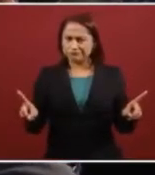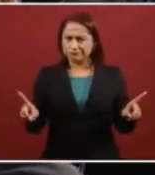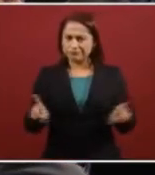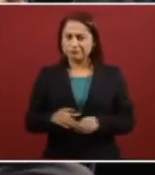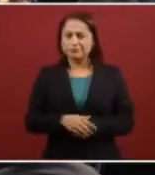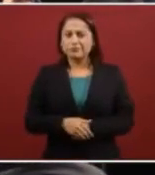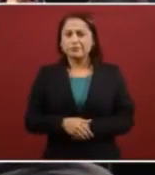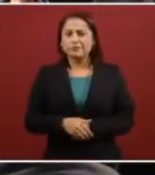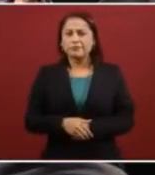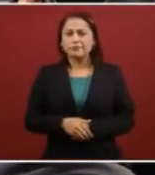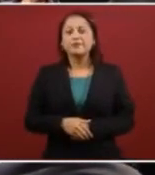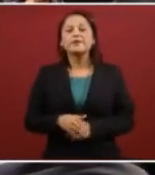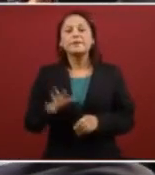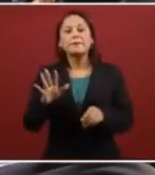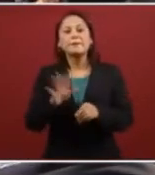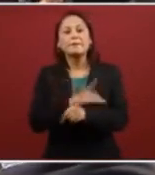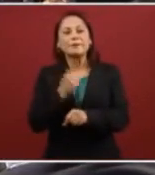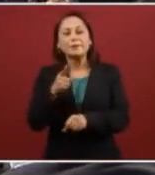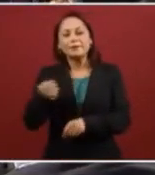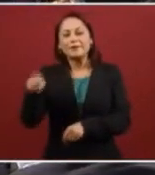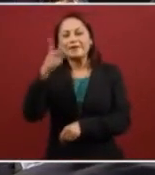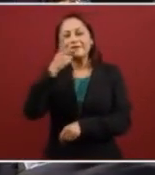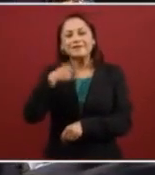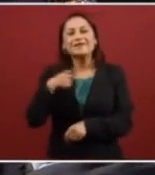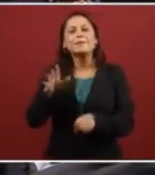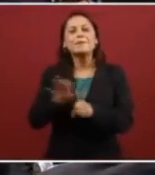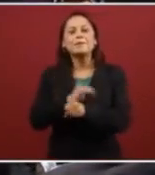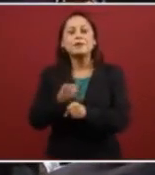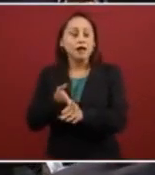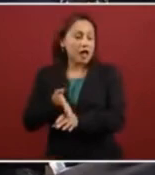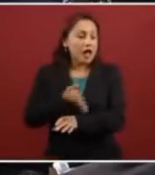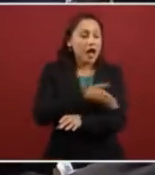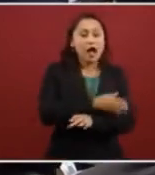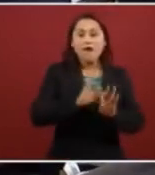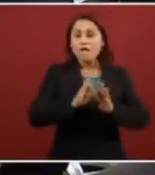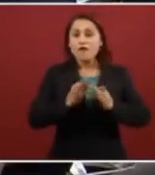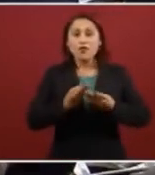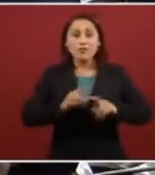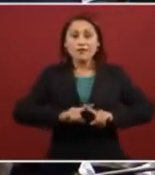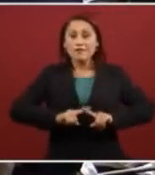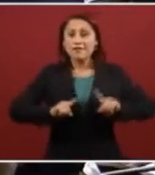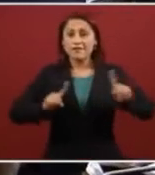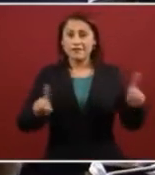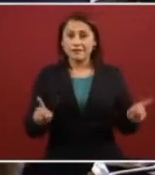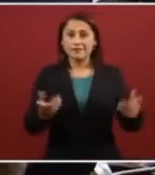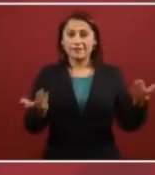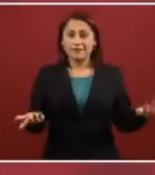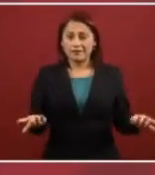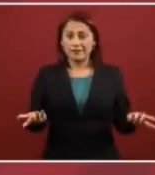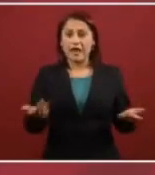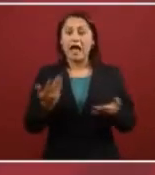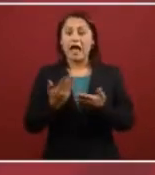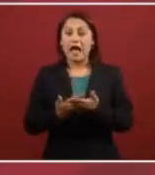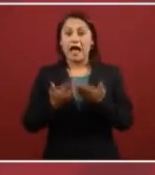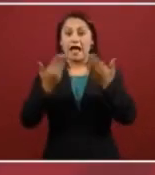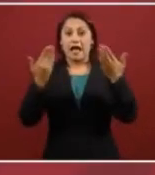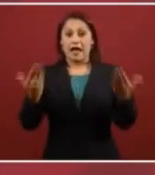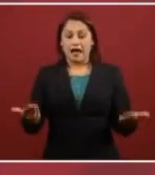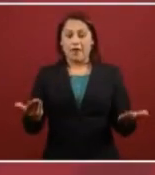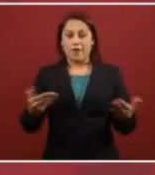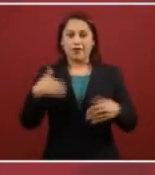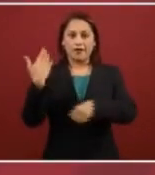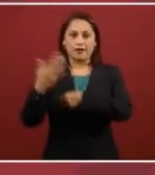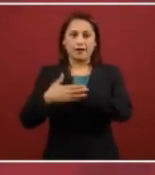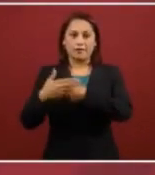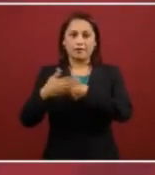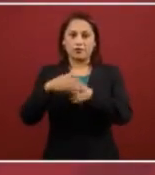Because había un esquema. There was a scheme. Ahora tengo que presentar el informe. Now I have to inform. Lo mismo. Of the same